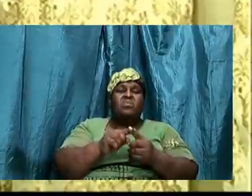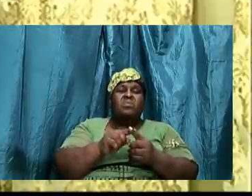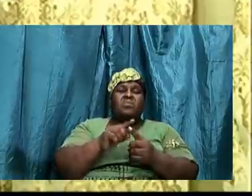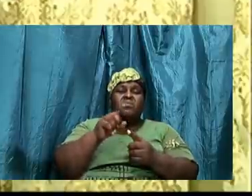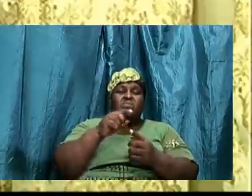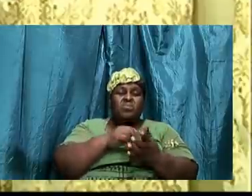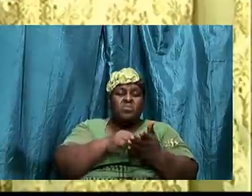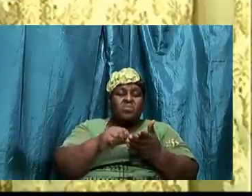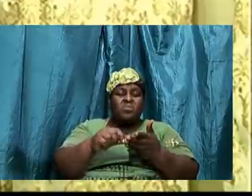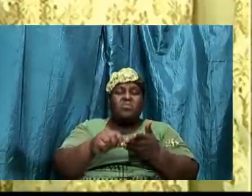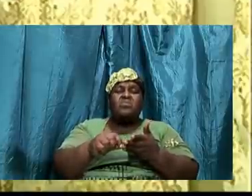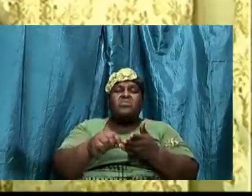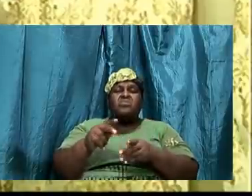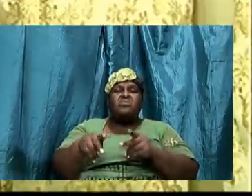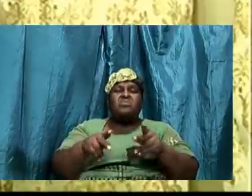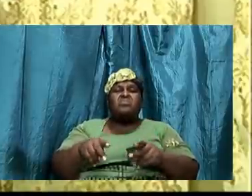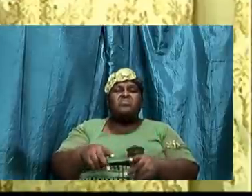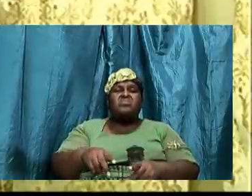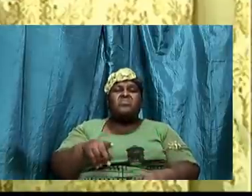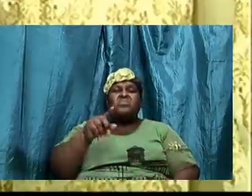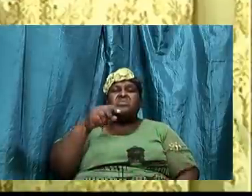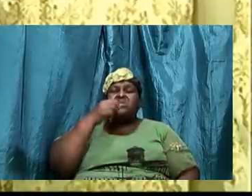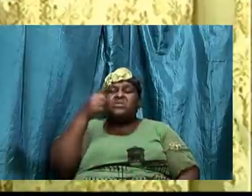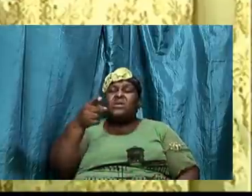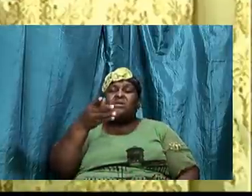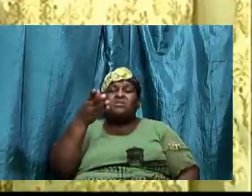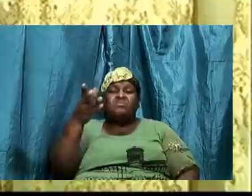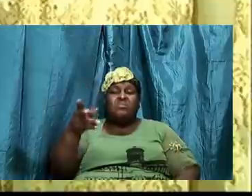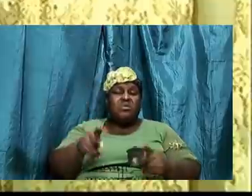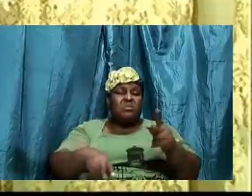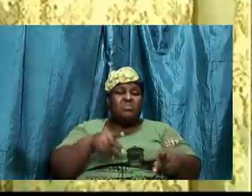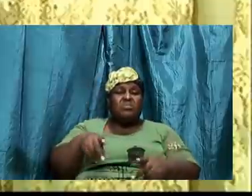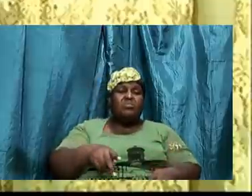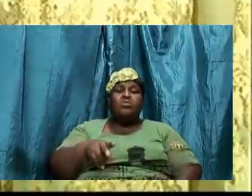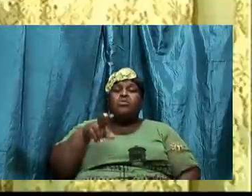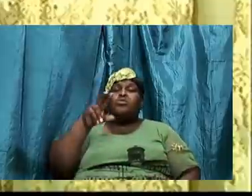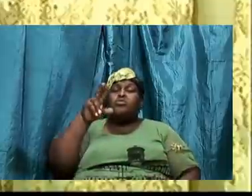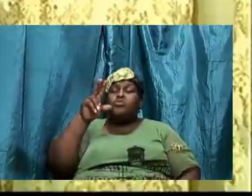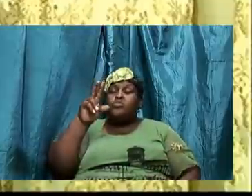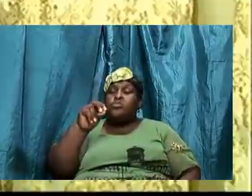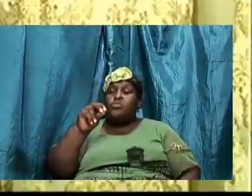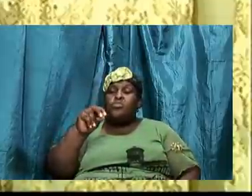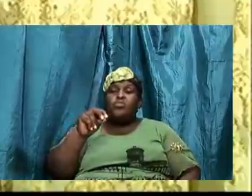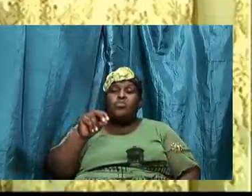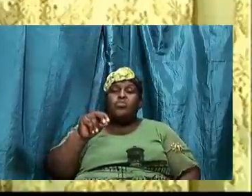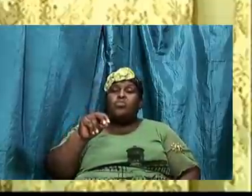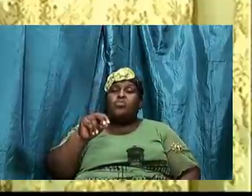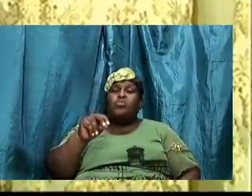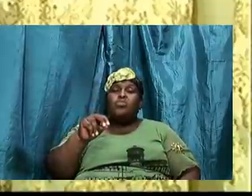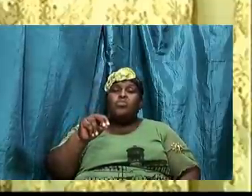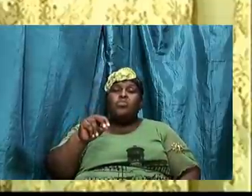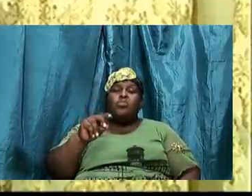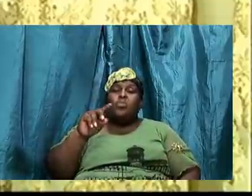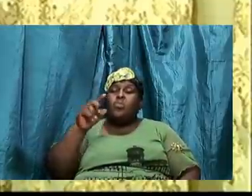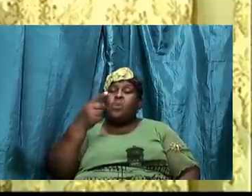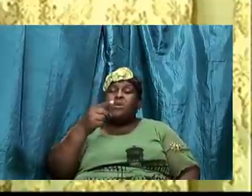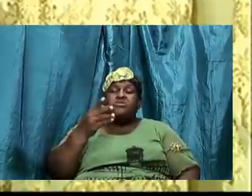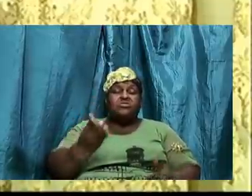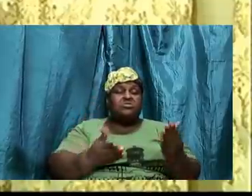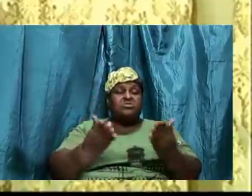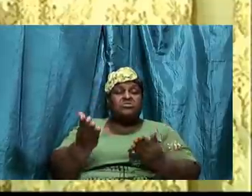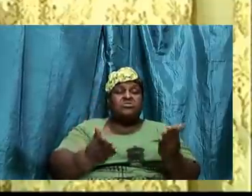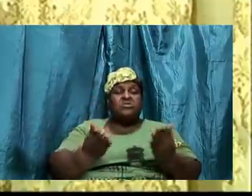them, he was now telling them that, look here, there is no middle road. Once you start serving